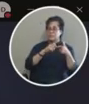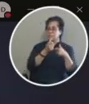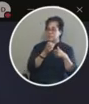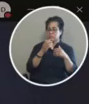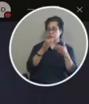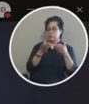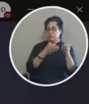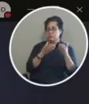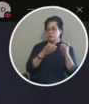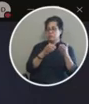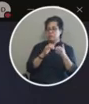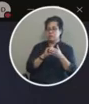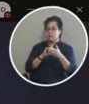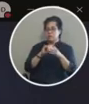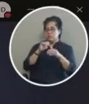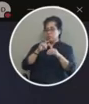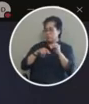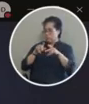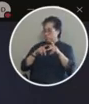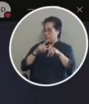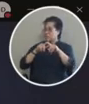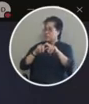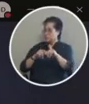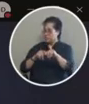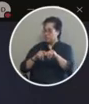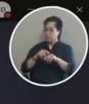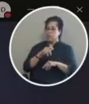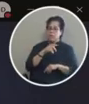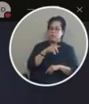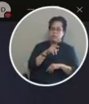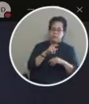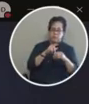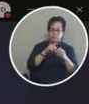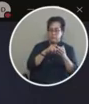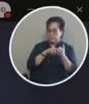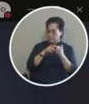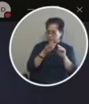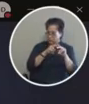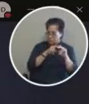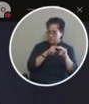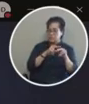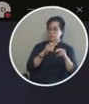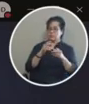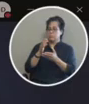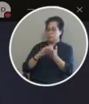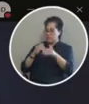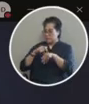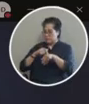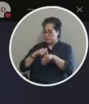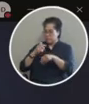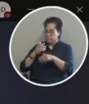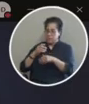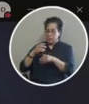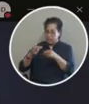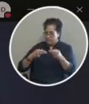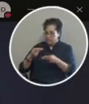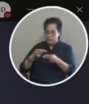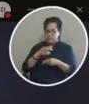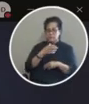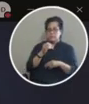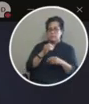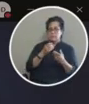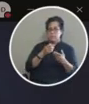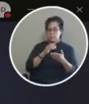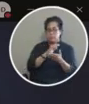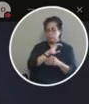that El Pasoans rely upon. It is suspending pay increases for city employees, new hiring, part-time hiring, and it may even suspend